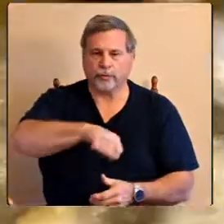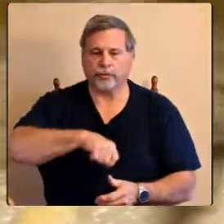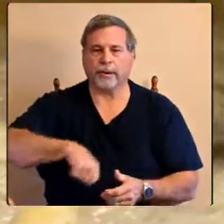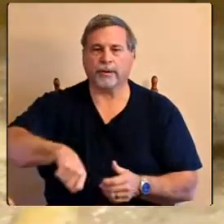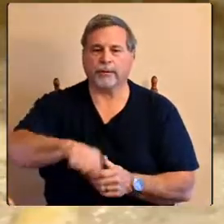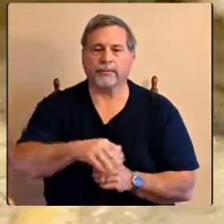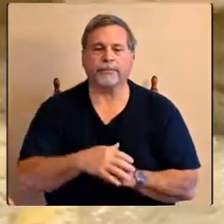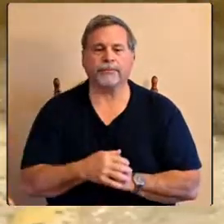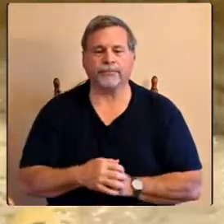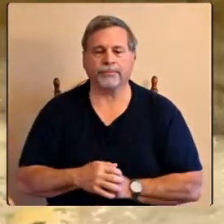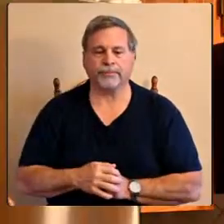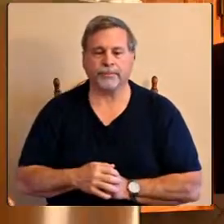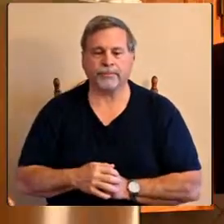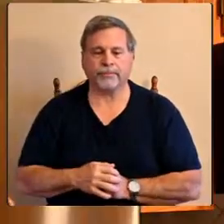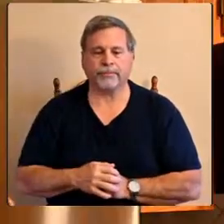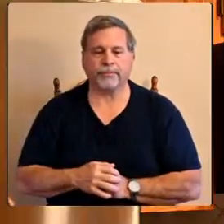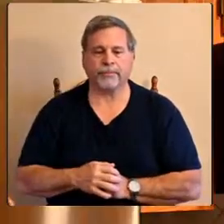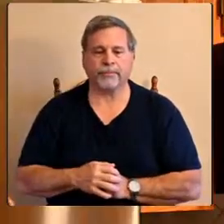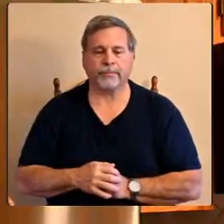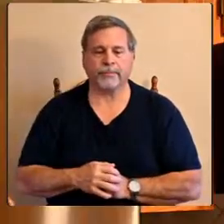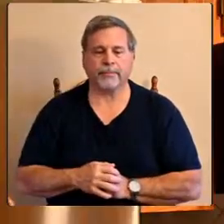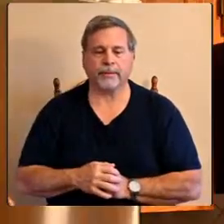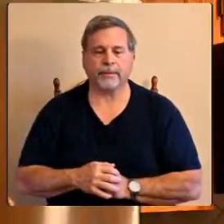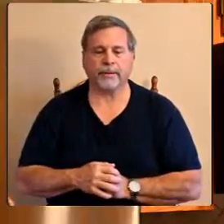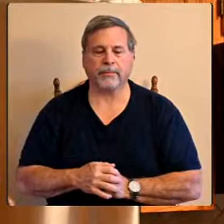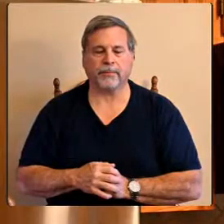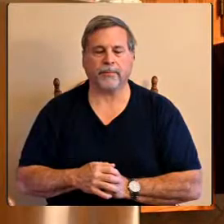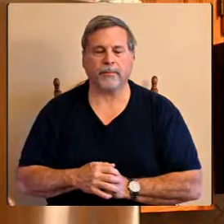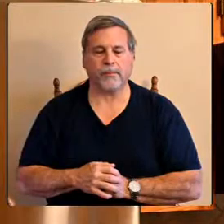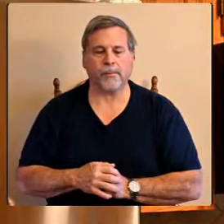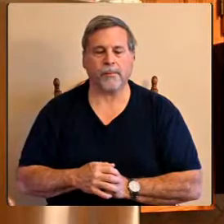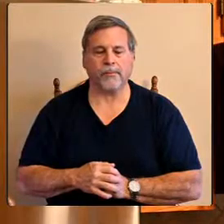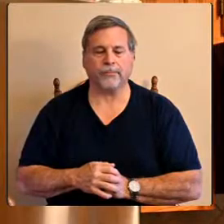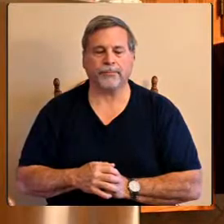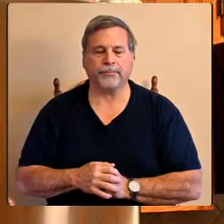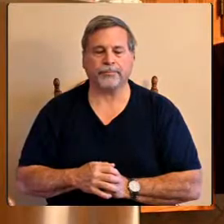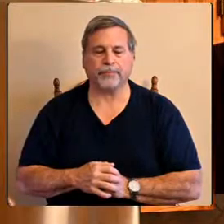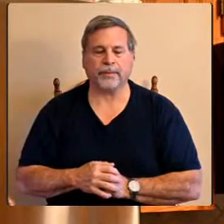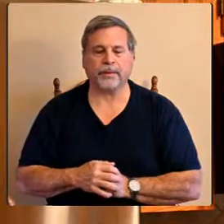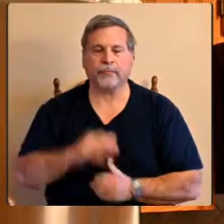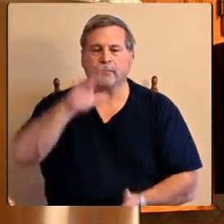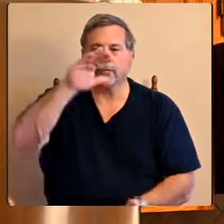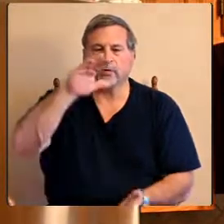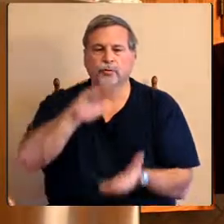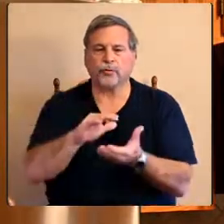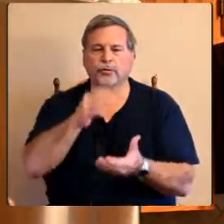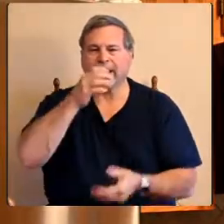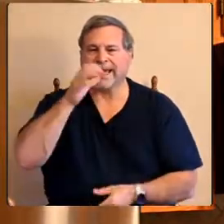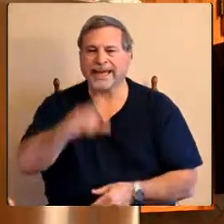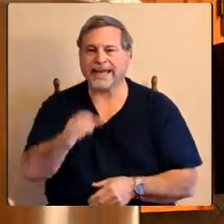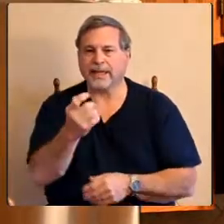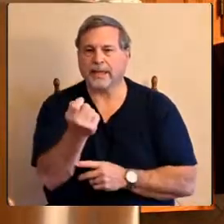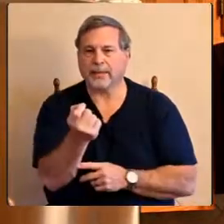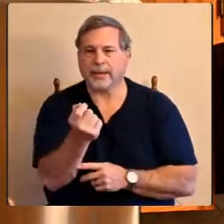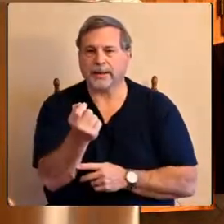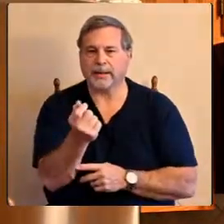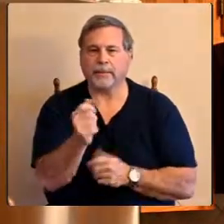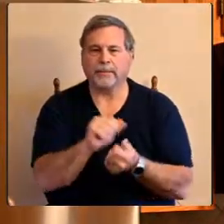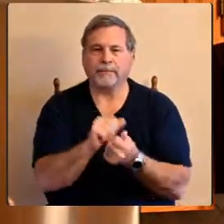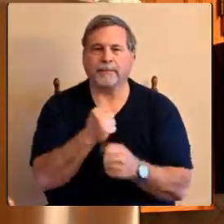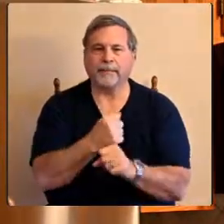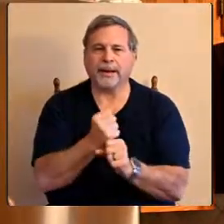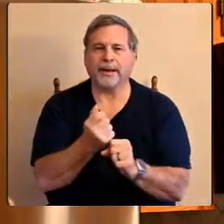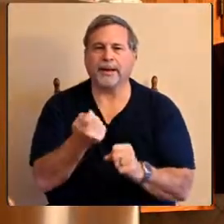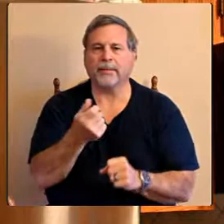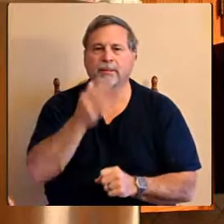very appetizing. So what we're doing right now is we have turned down our heat a little bit. We're browning